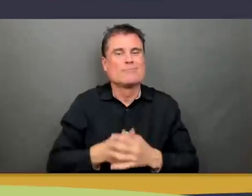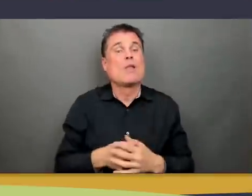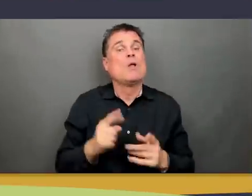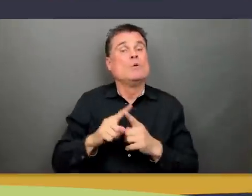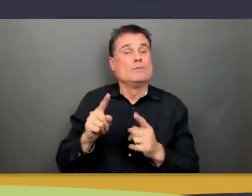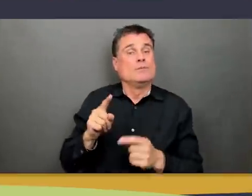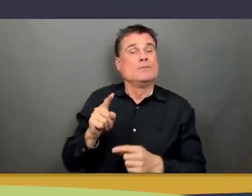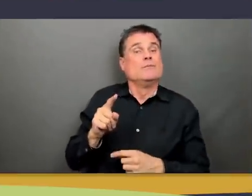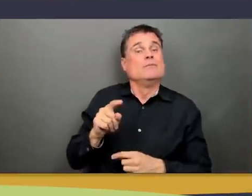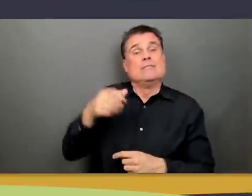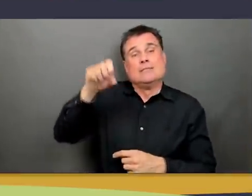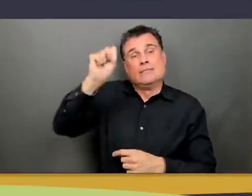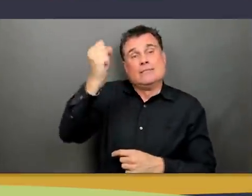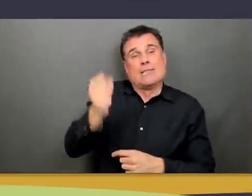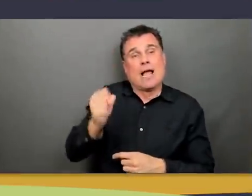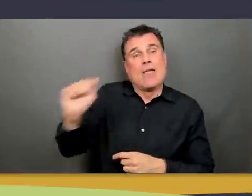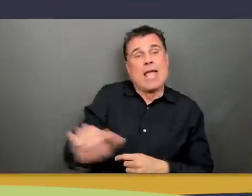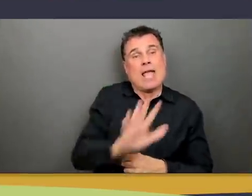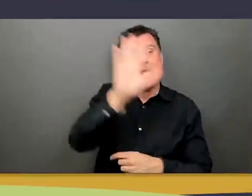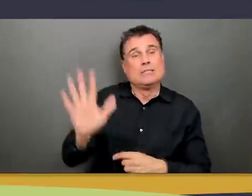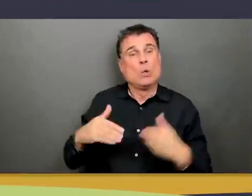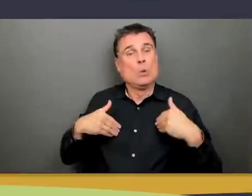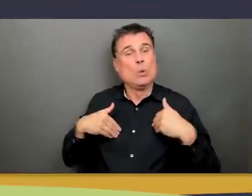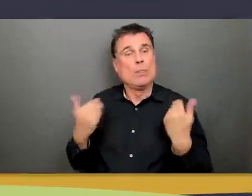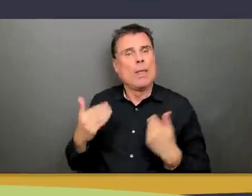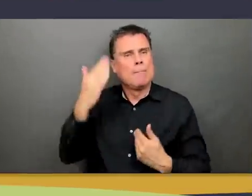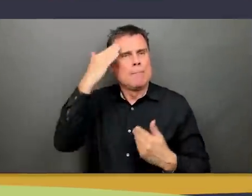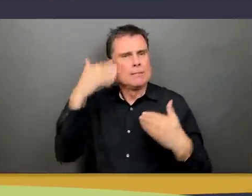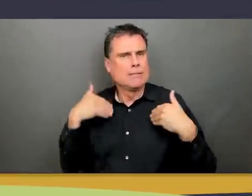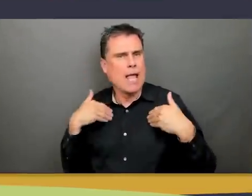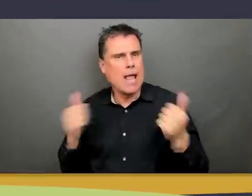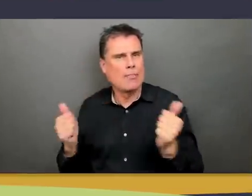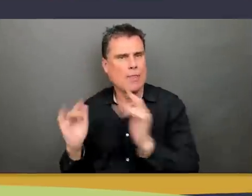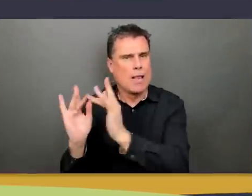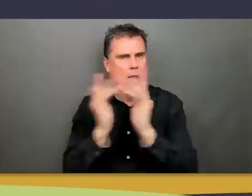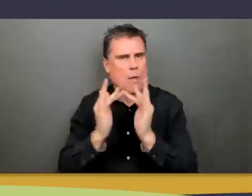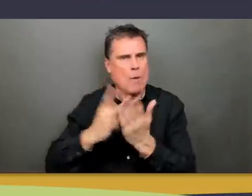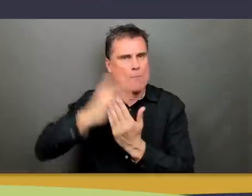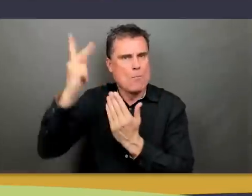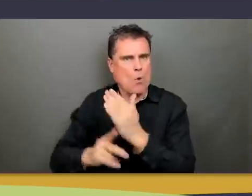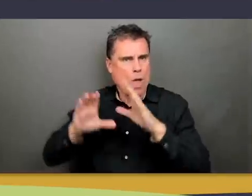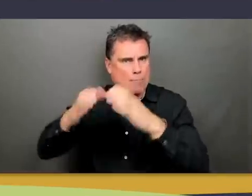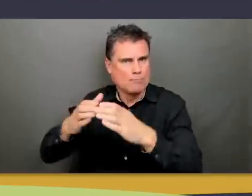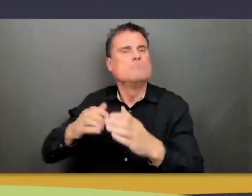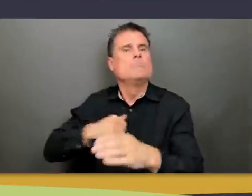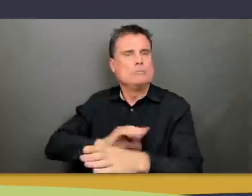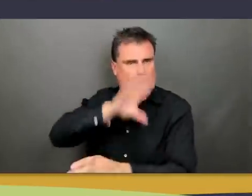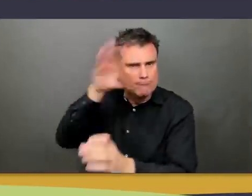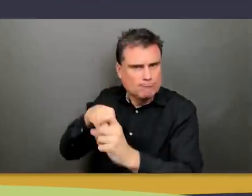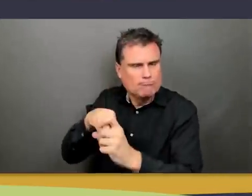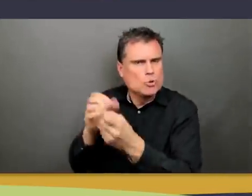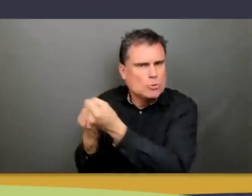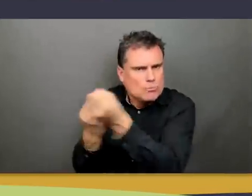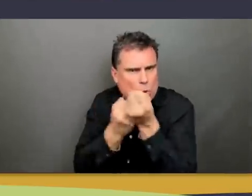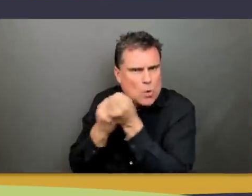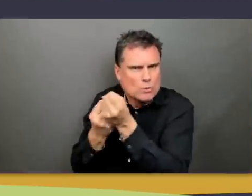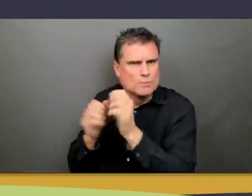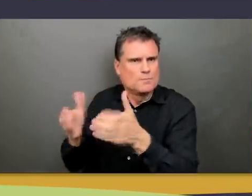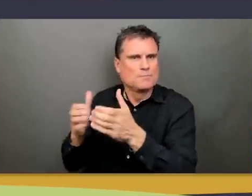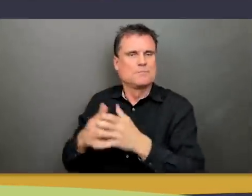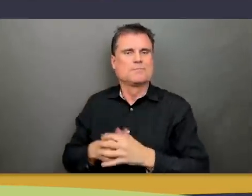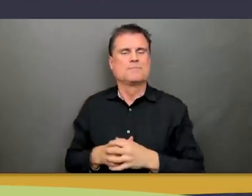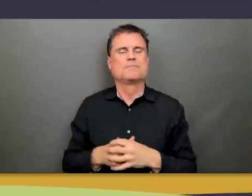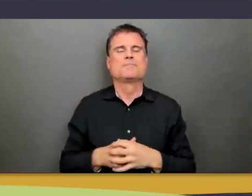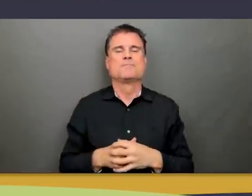Ambassadors Program, and through my co-founding of Such Community Hub, which seeks to eliminate